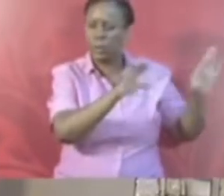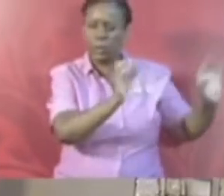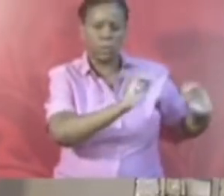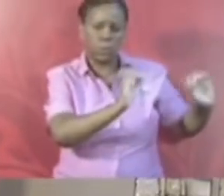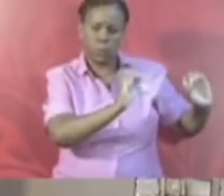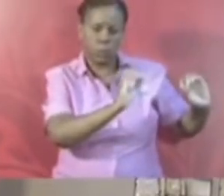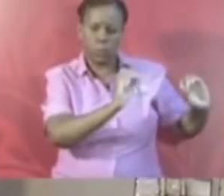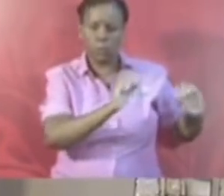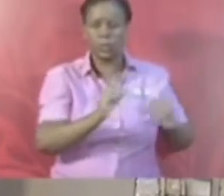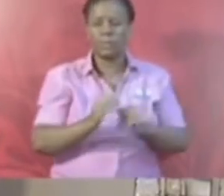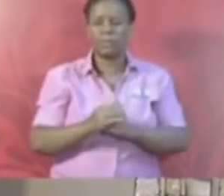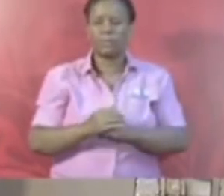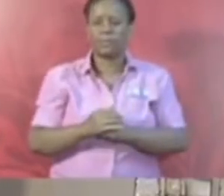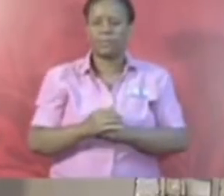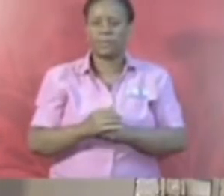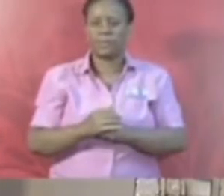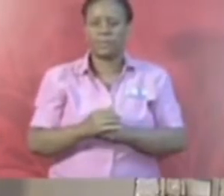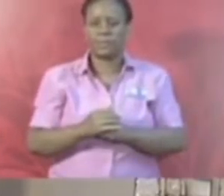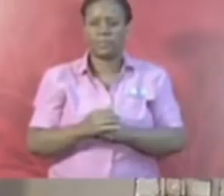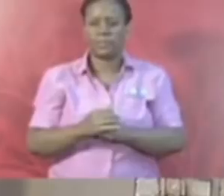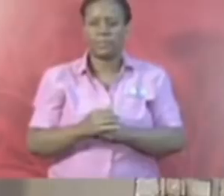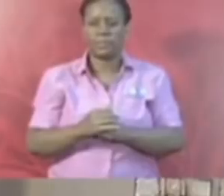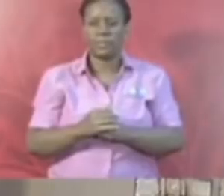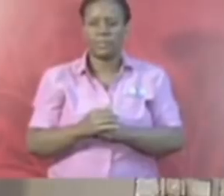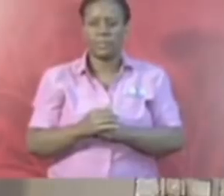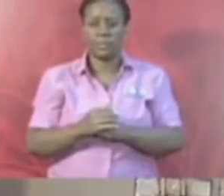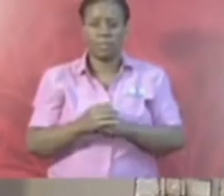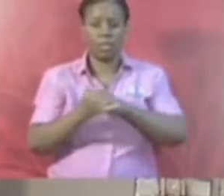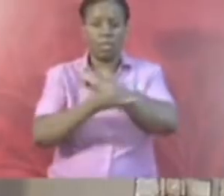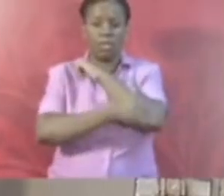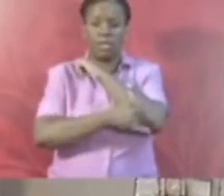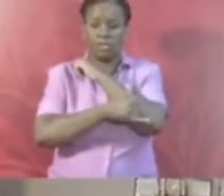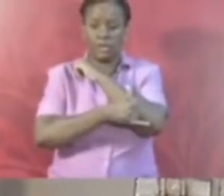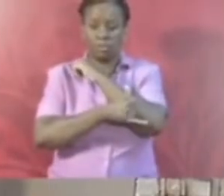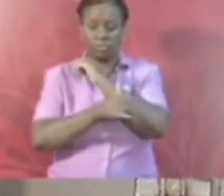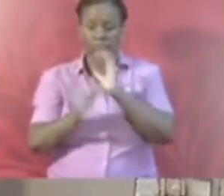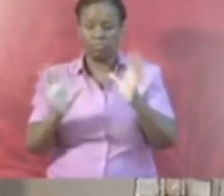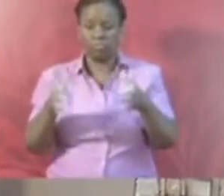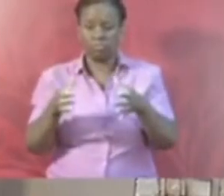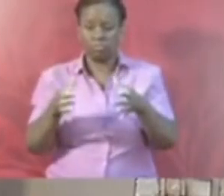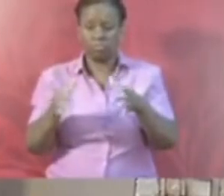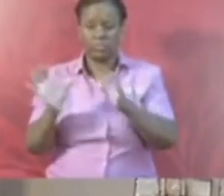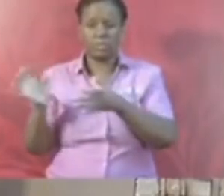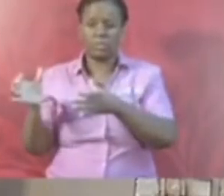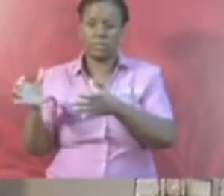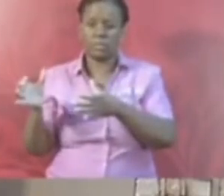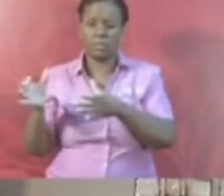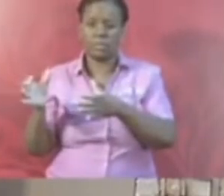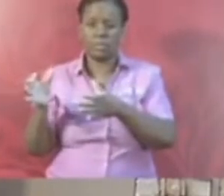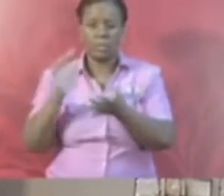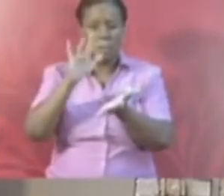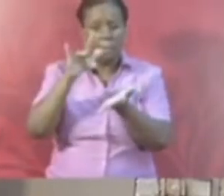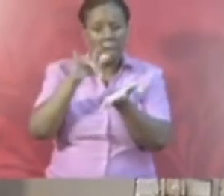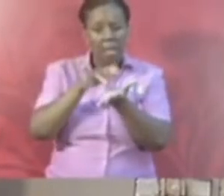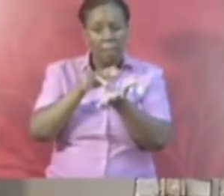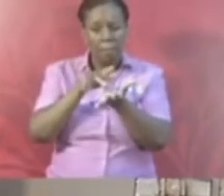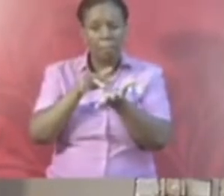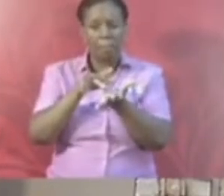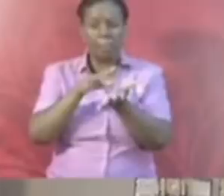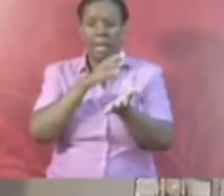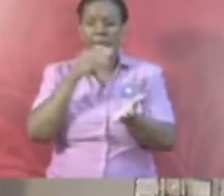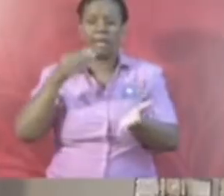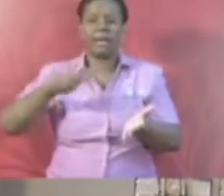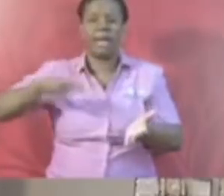forward. Countries would be put into those two categories, medium and high risk versus low risk, based on the